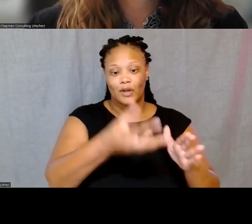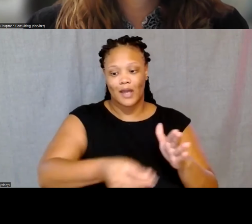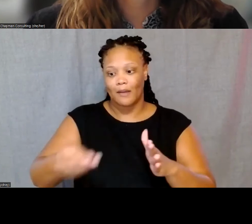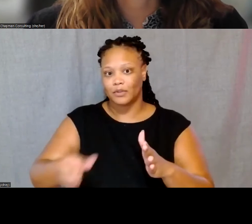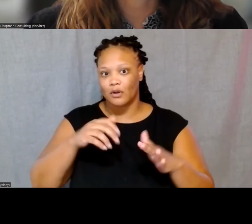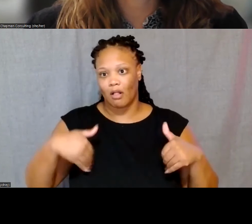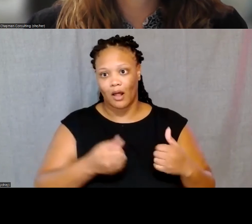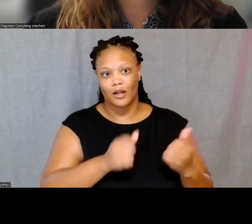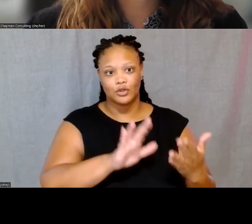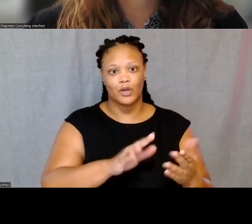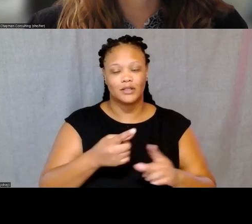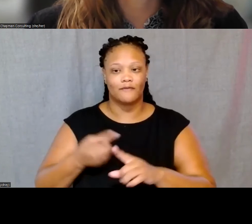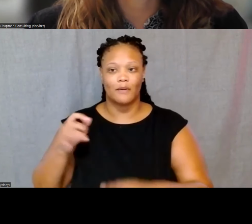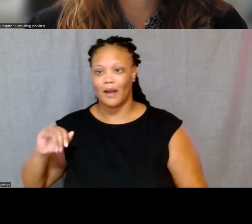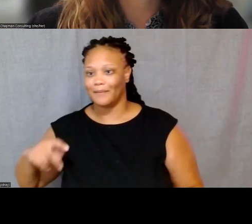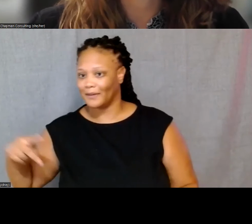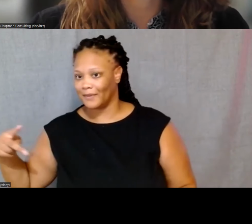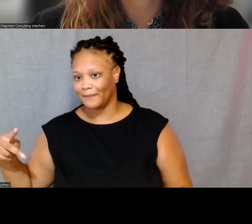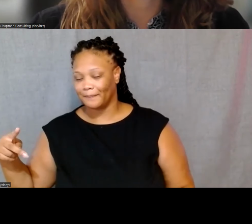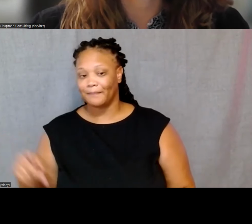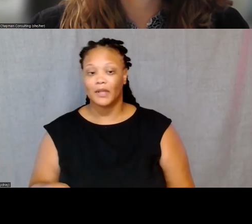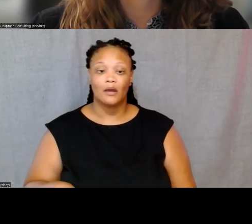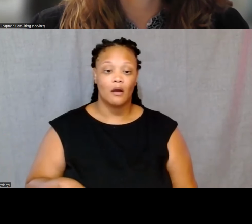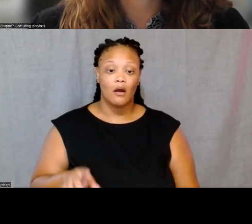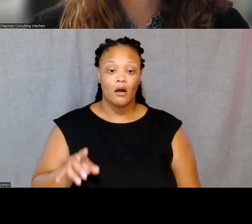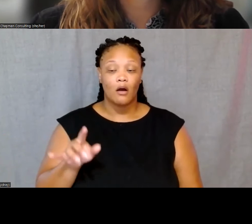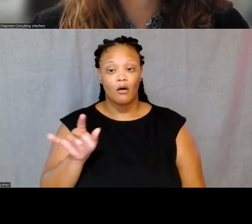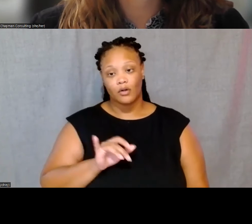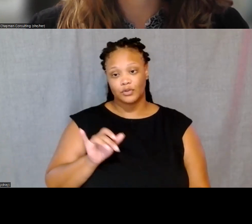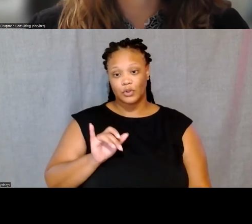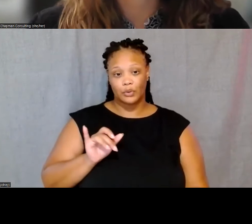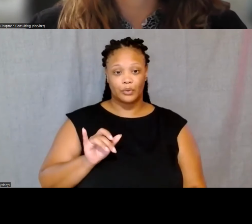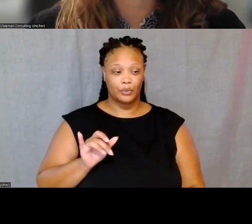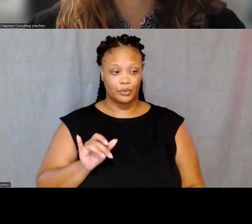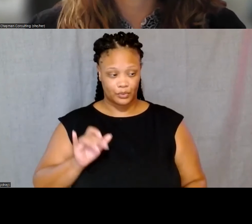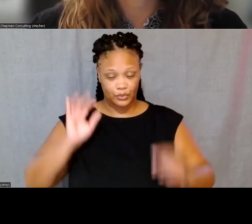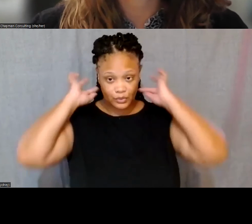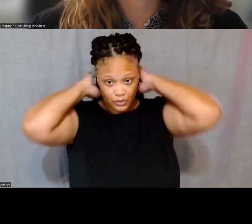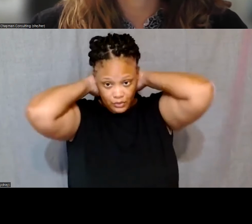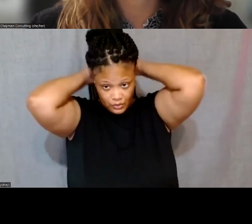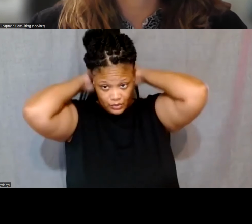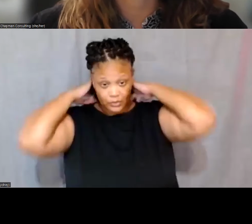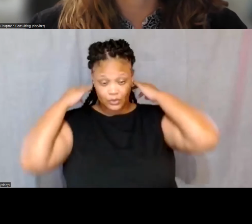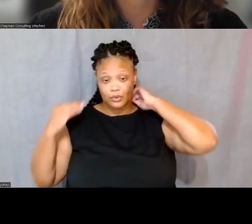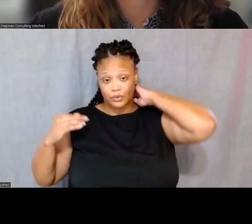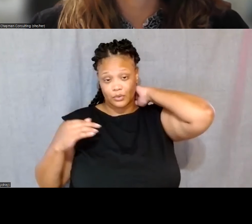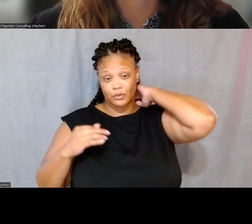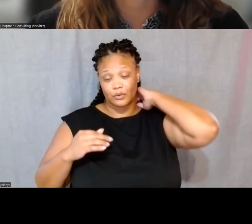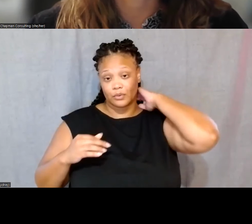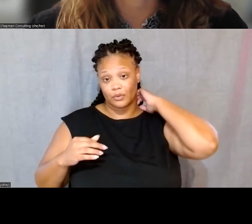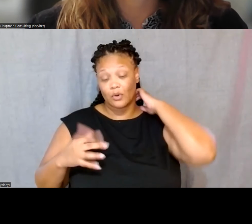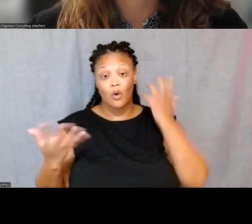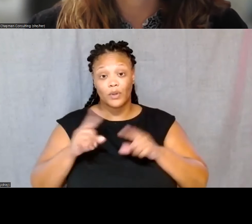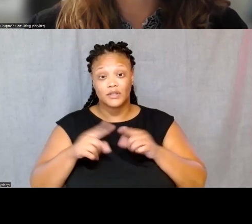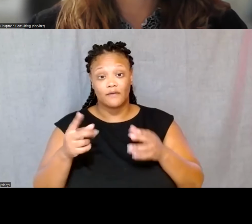IPP. And then also, I think a differentiating distinction between the PATH and IPP